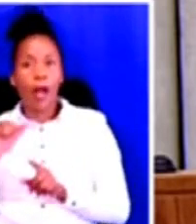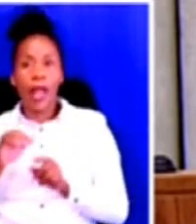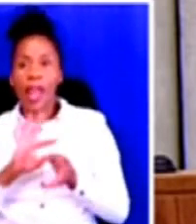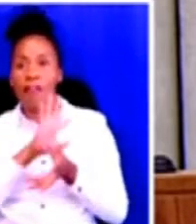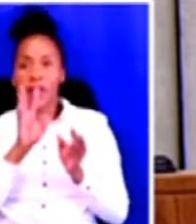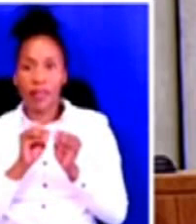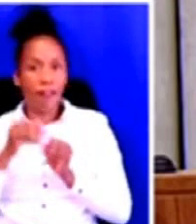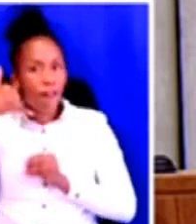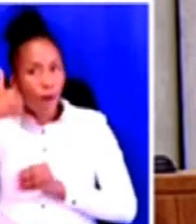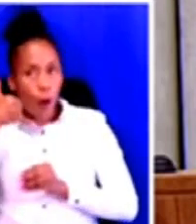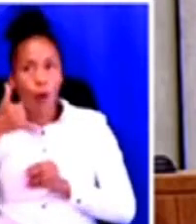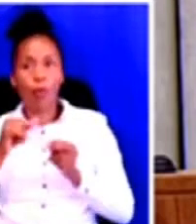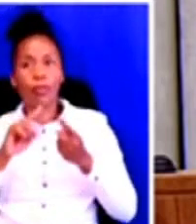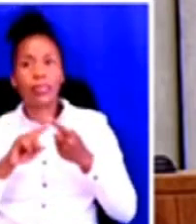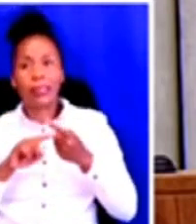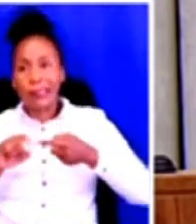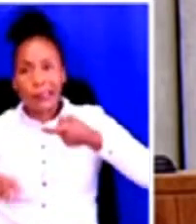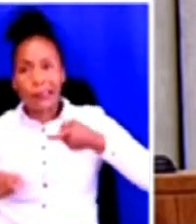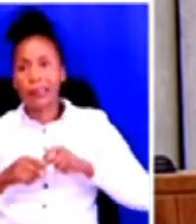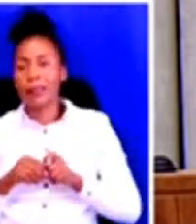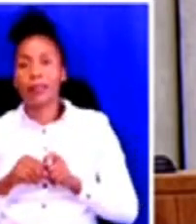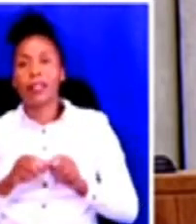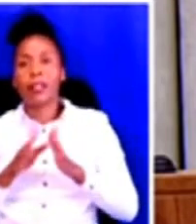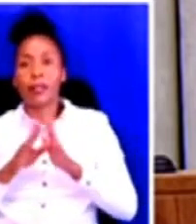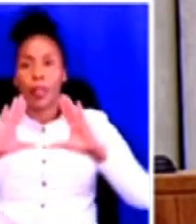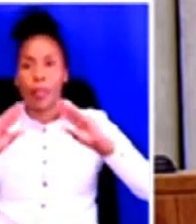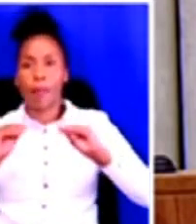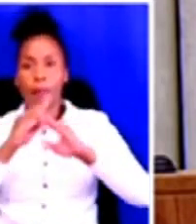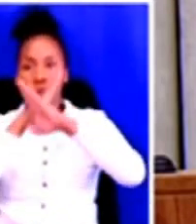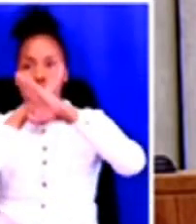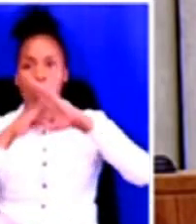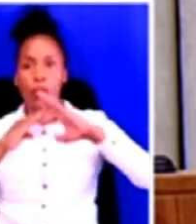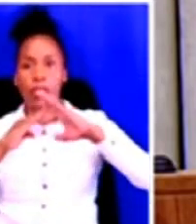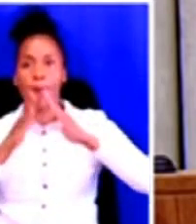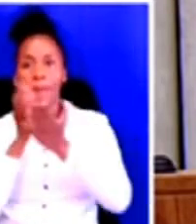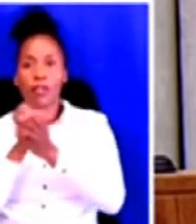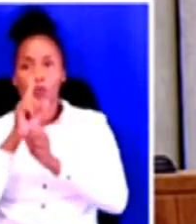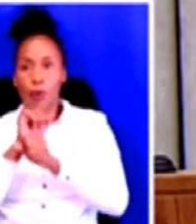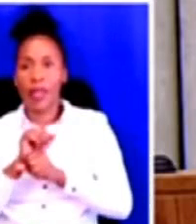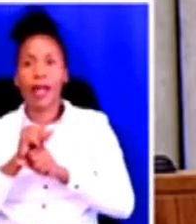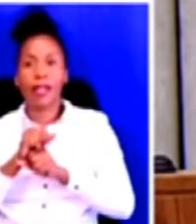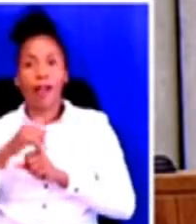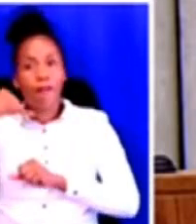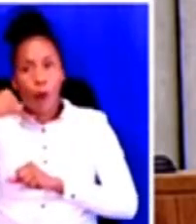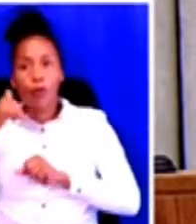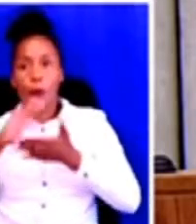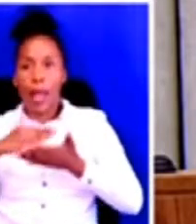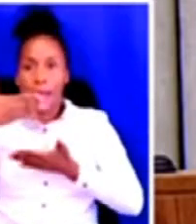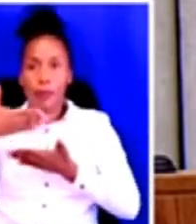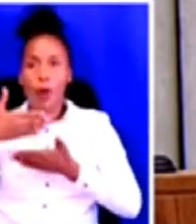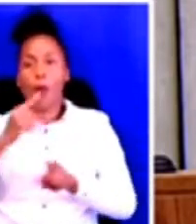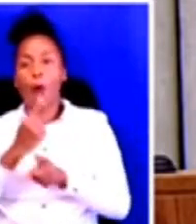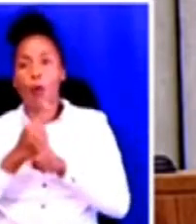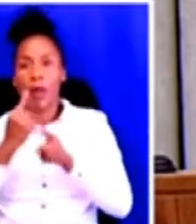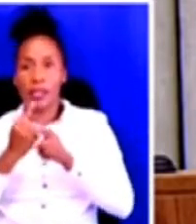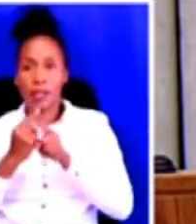and ensure that the microphones on the gadgets are muted and remain muted at all times. Use the floor